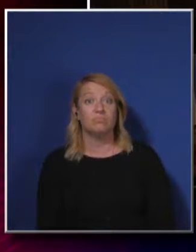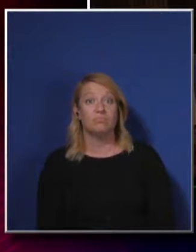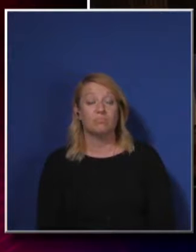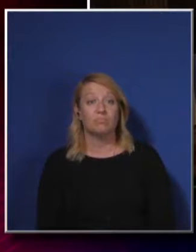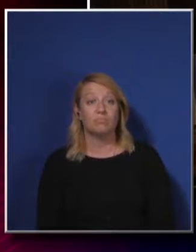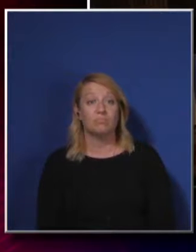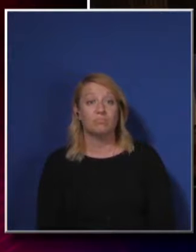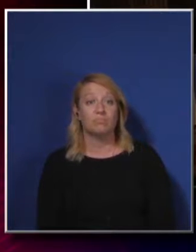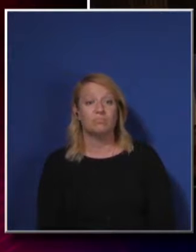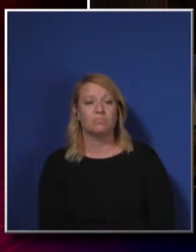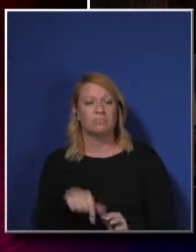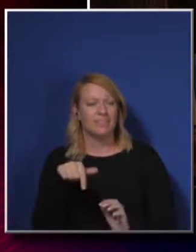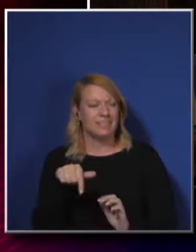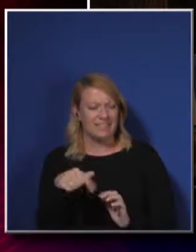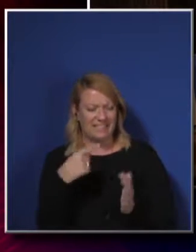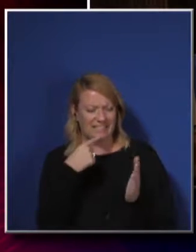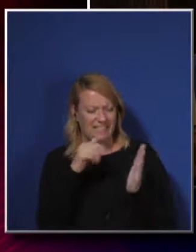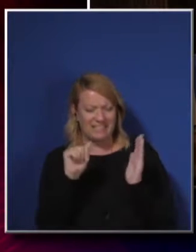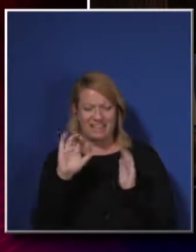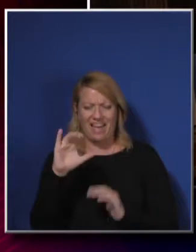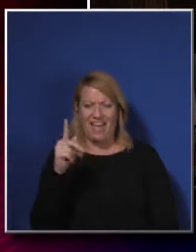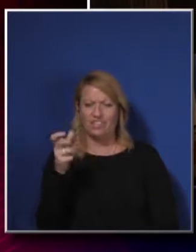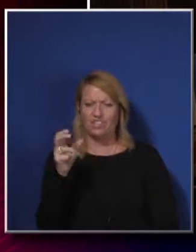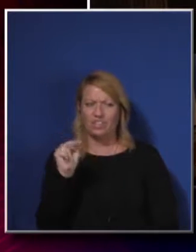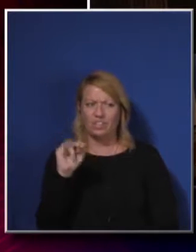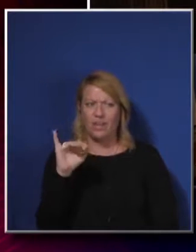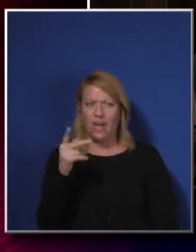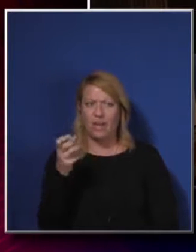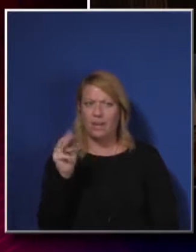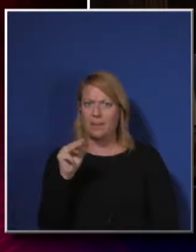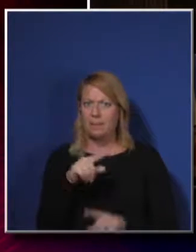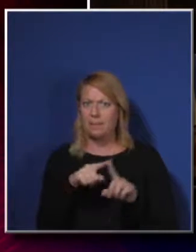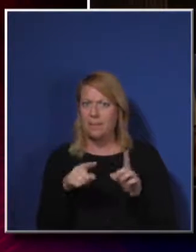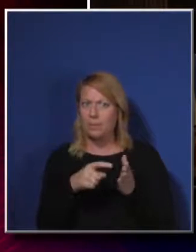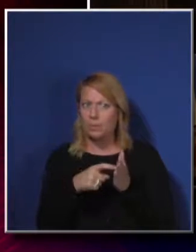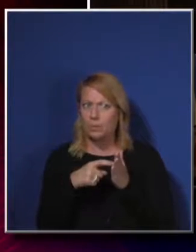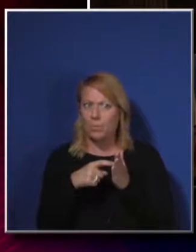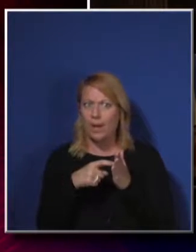This says an action item, but I don't know if this is an action item.